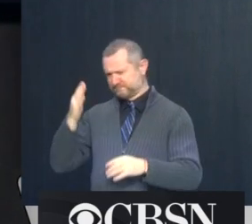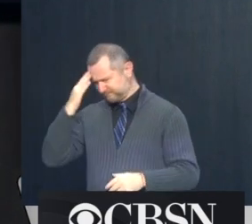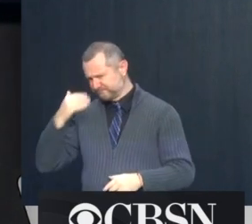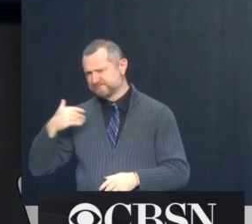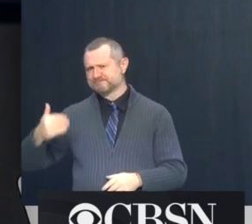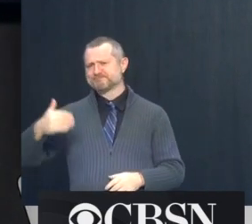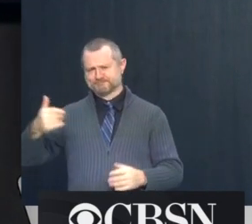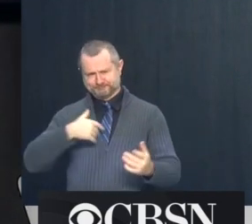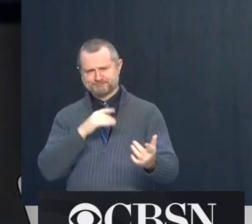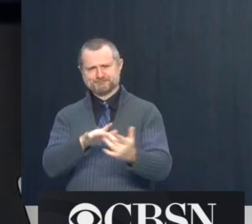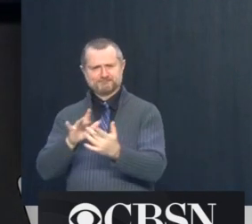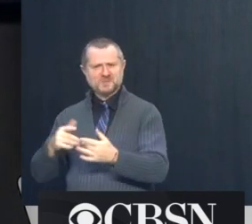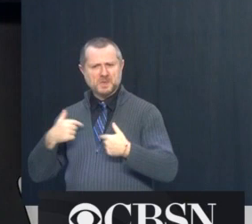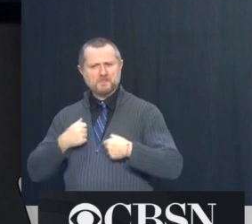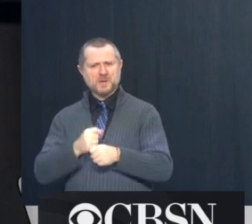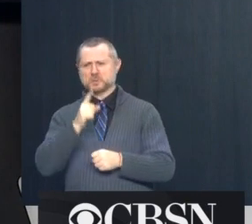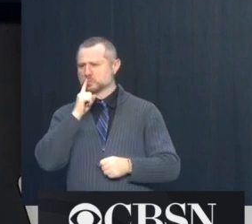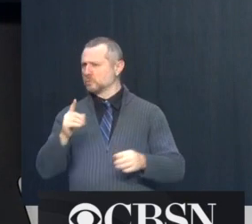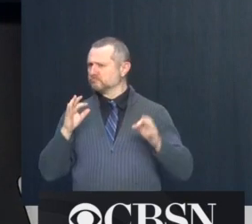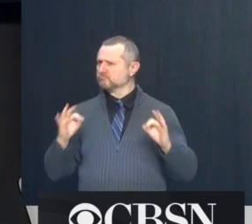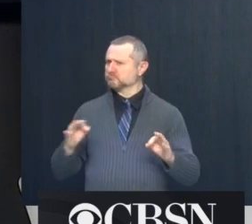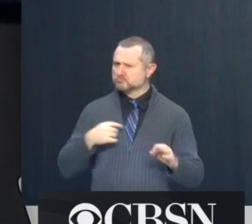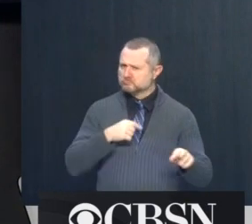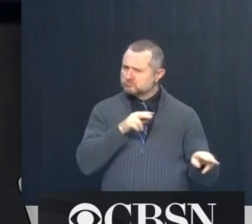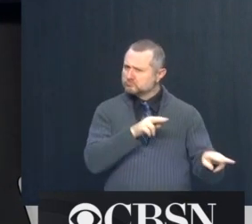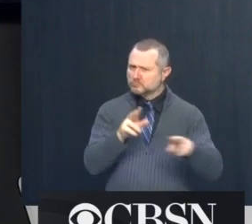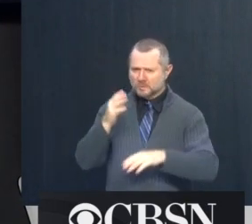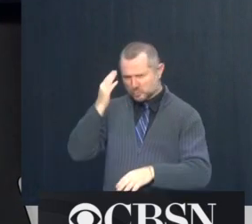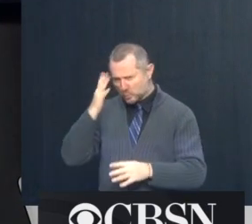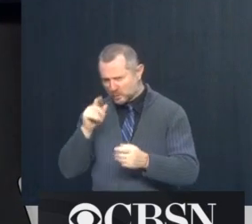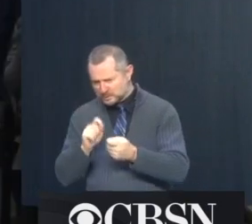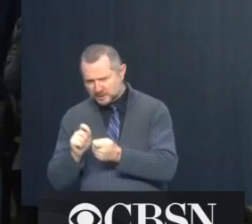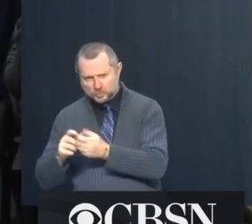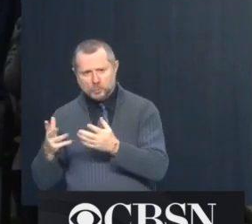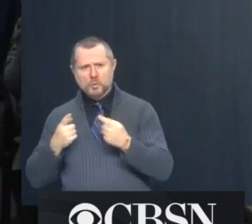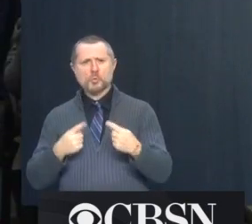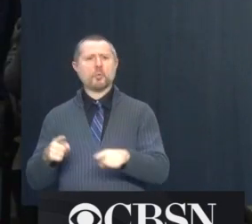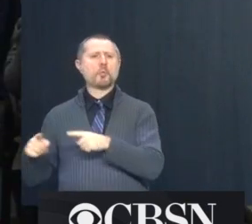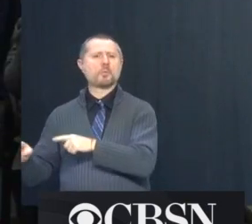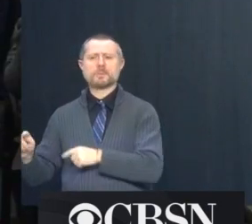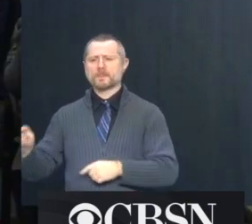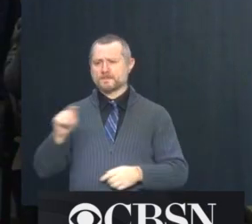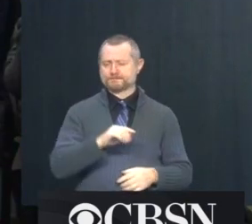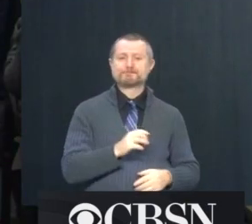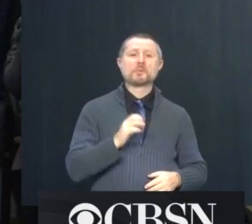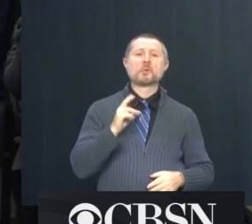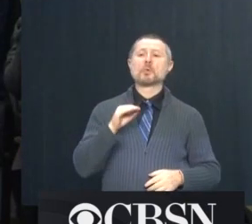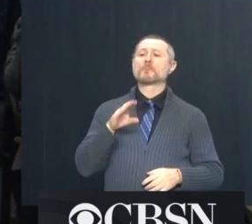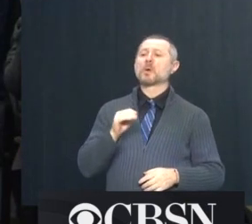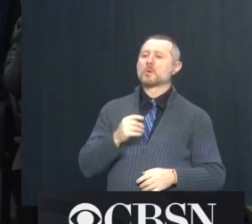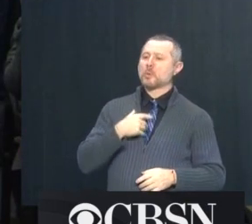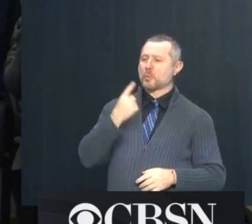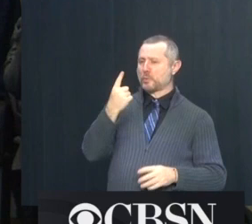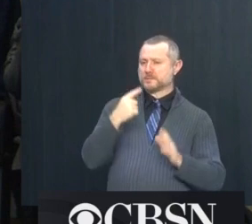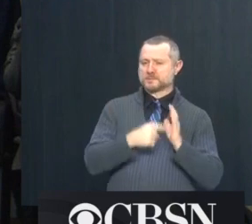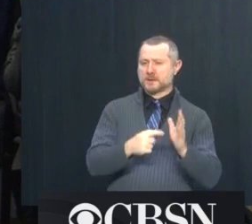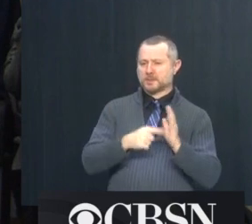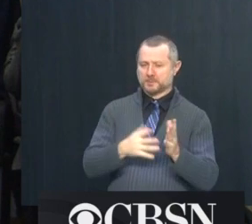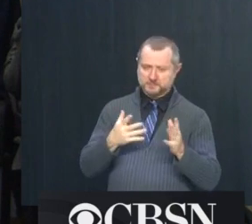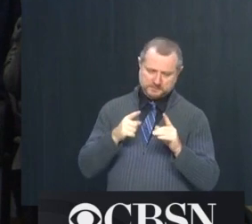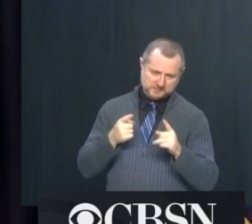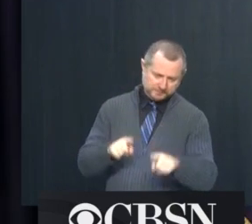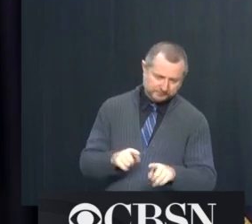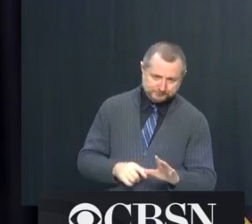administrations to be sure that we know exactly what their problems are ahead of time. But let me give you, for instance, what happened on lessons